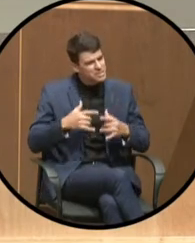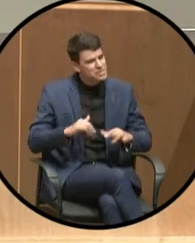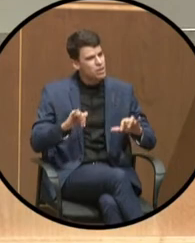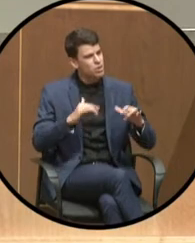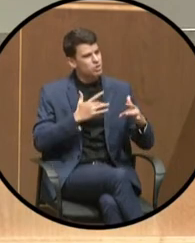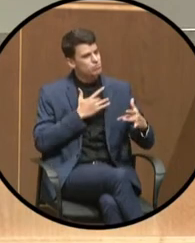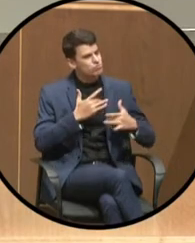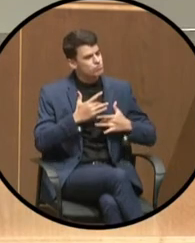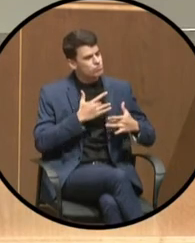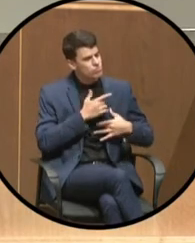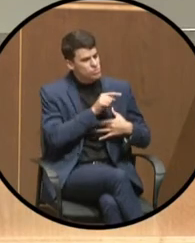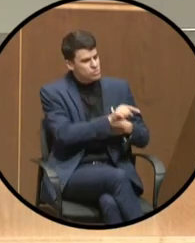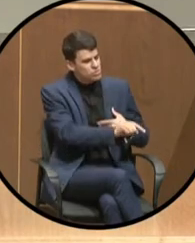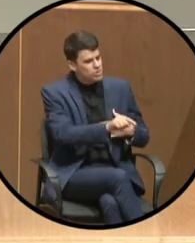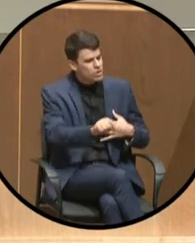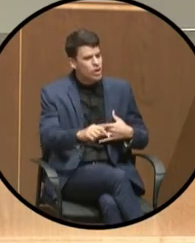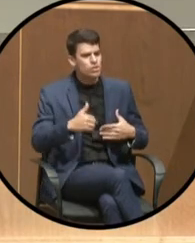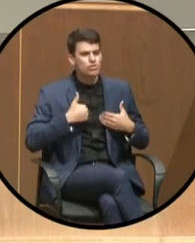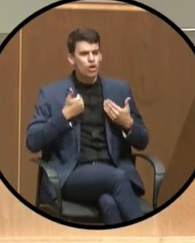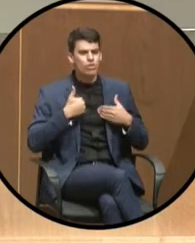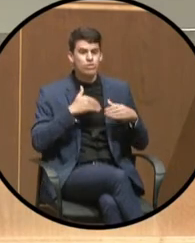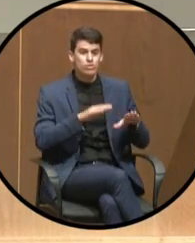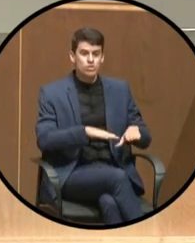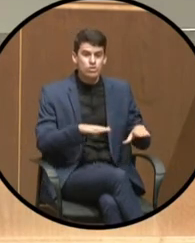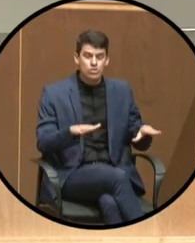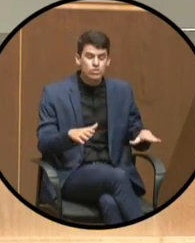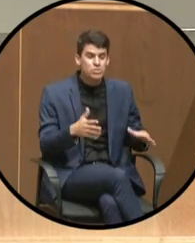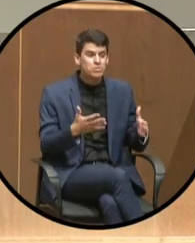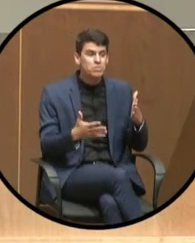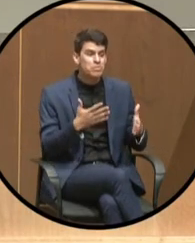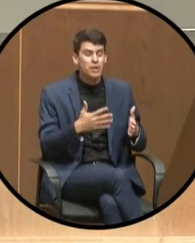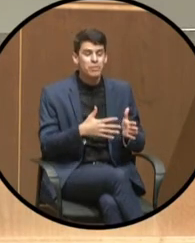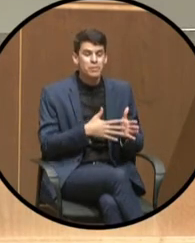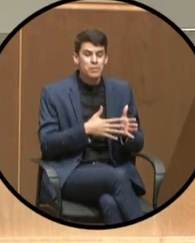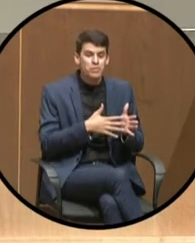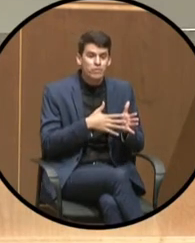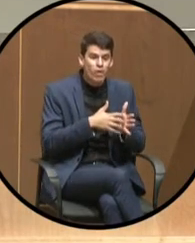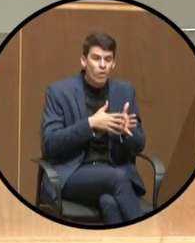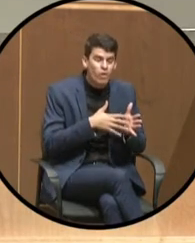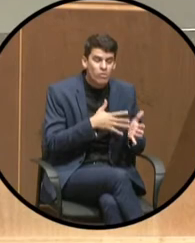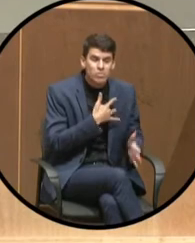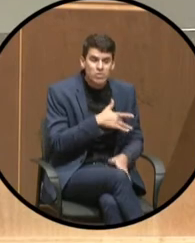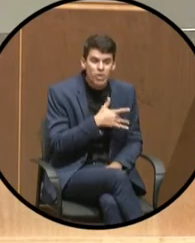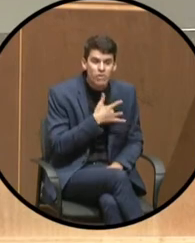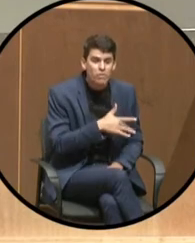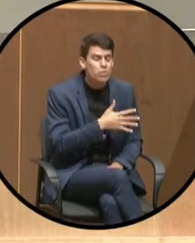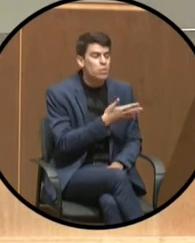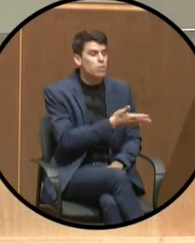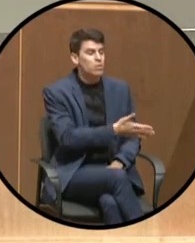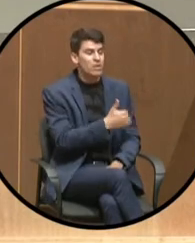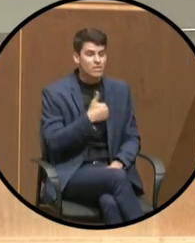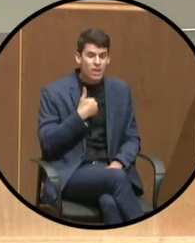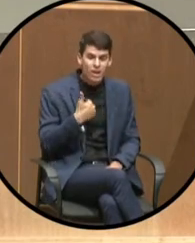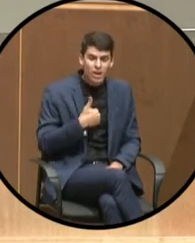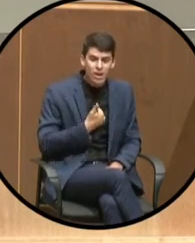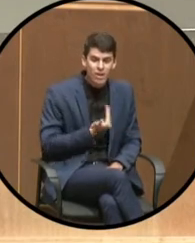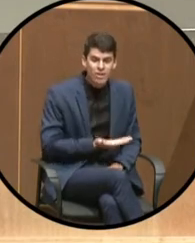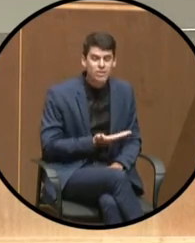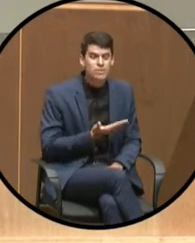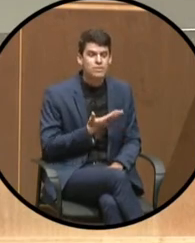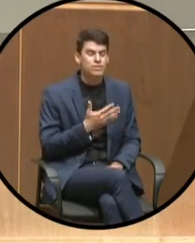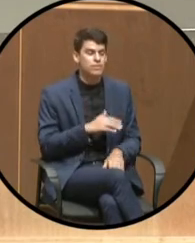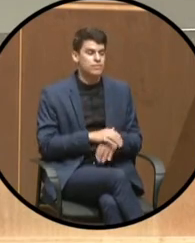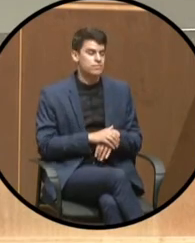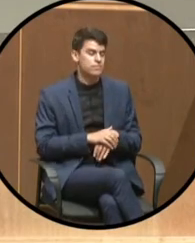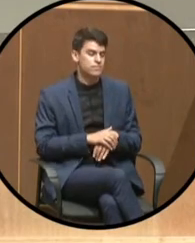younger children who may be vulnerable, and you know, they're young, and sometimes, you